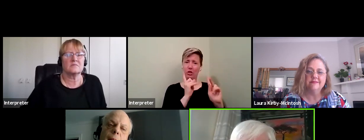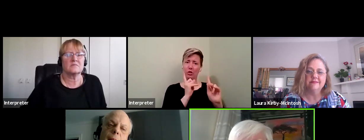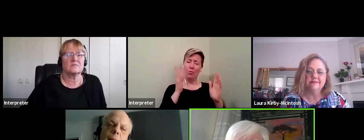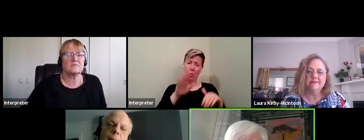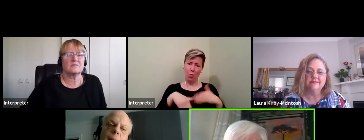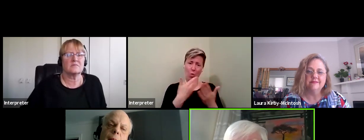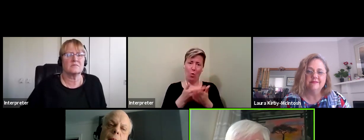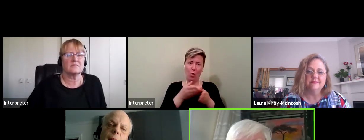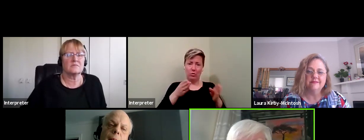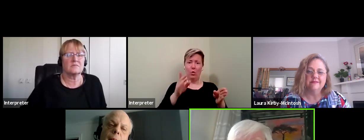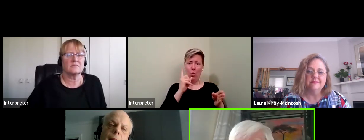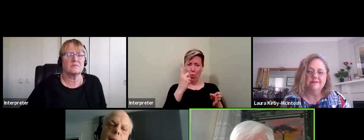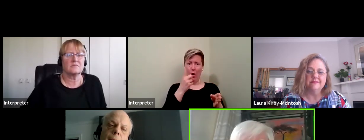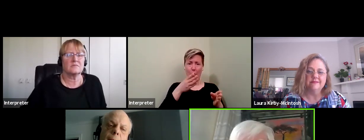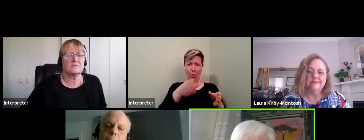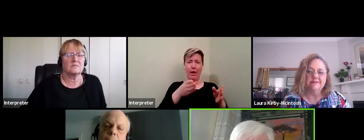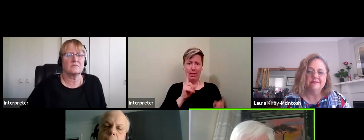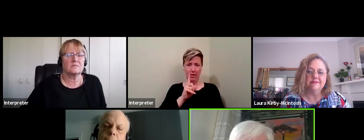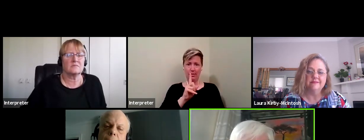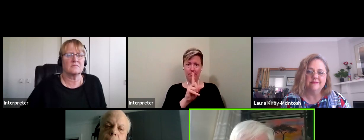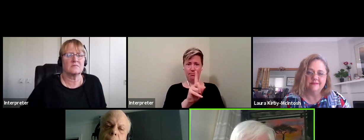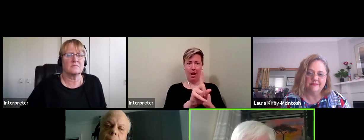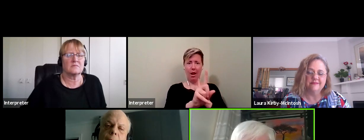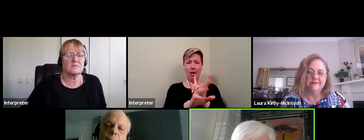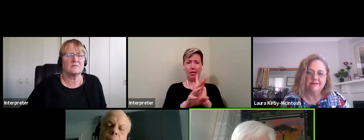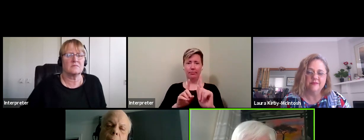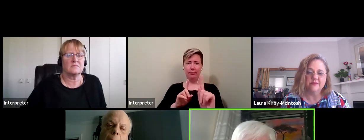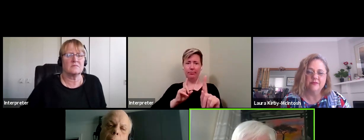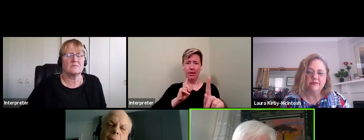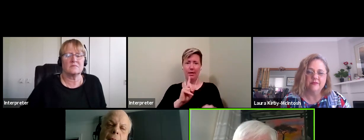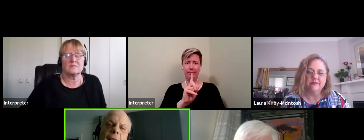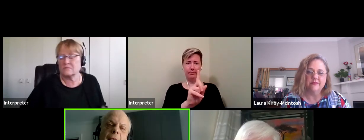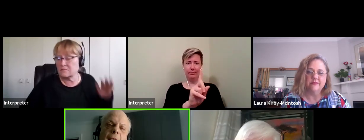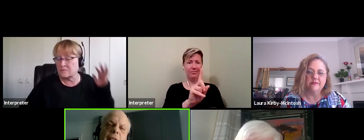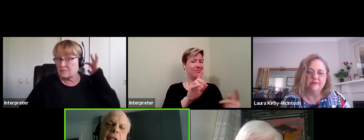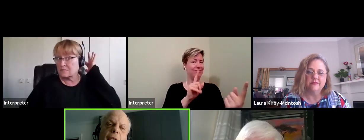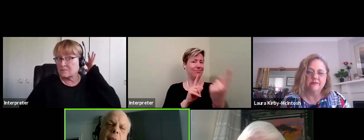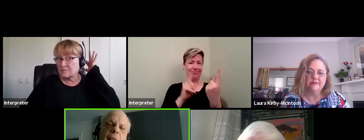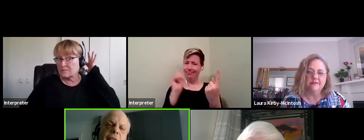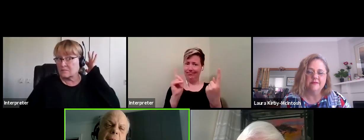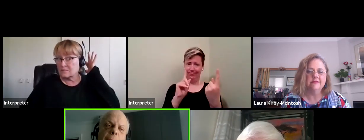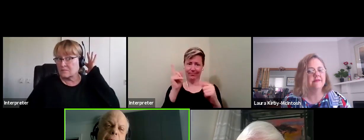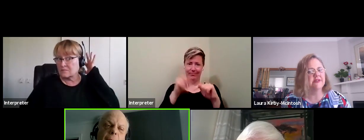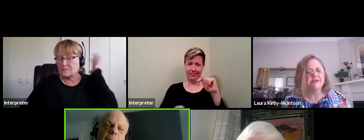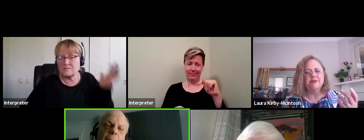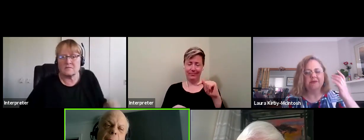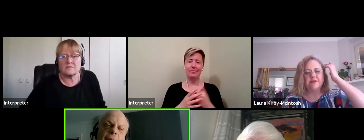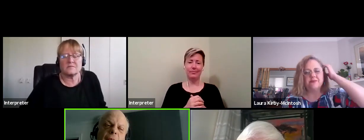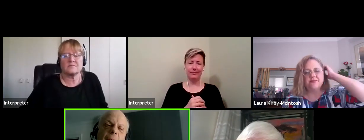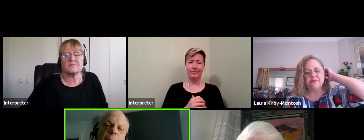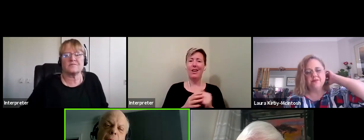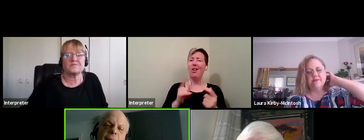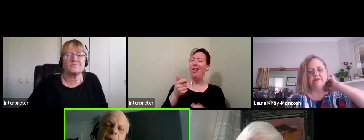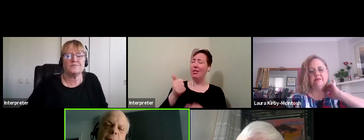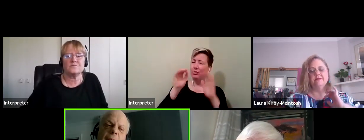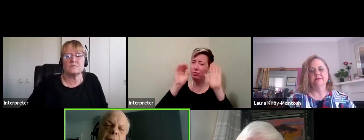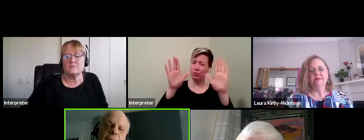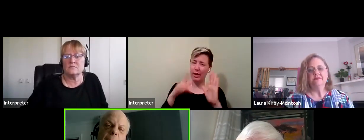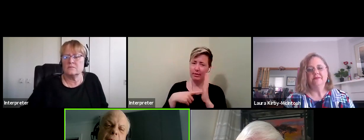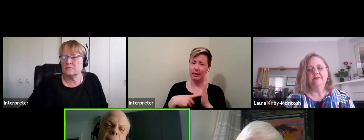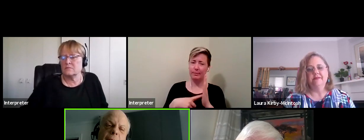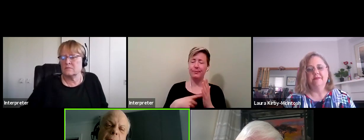beside me or behind me, obviously not understanding that distancing. And that is such a great example, Thea. When people talk about the built